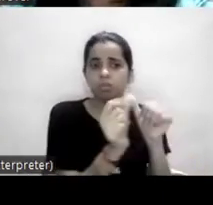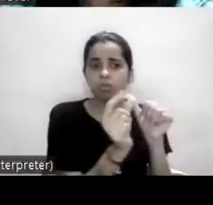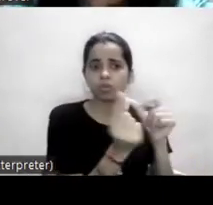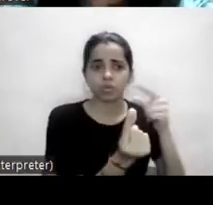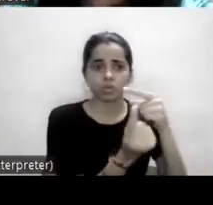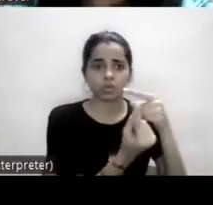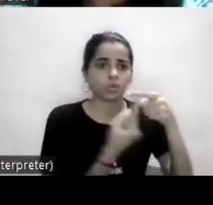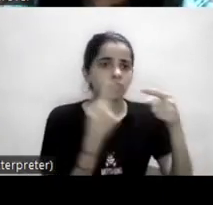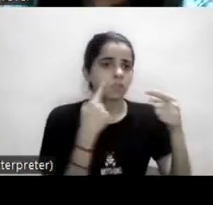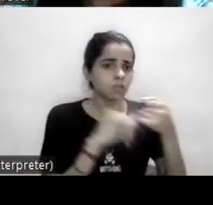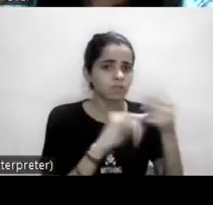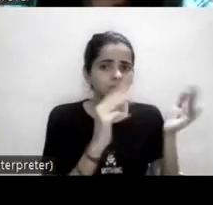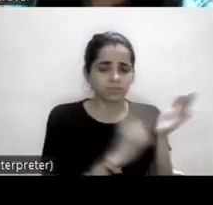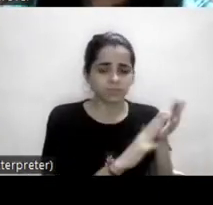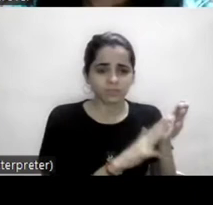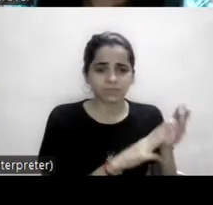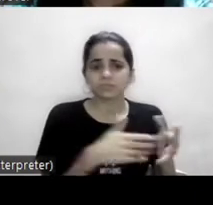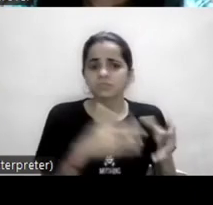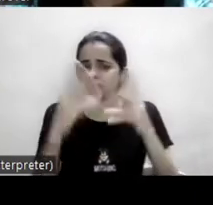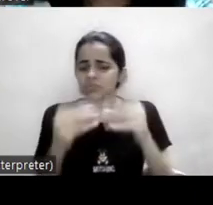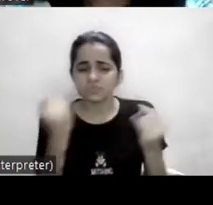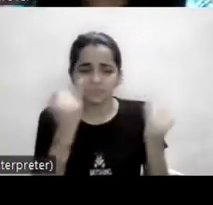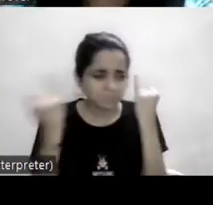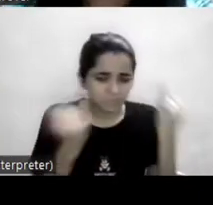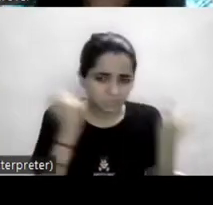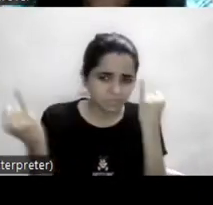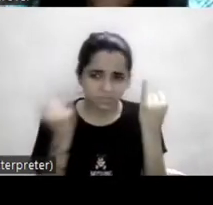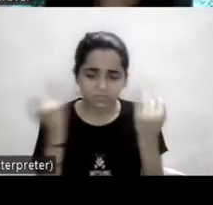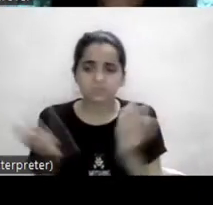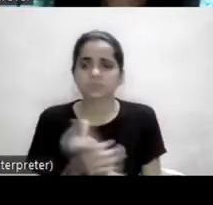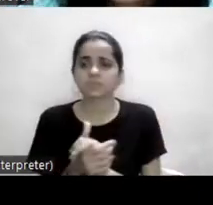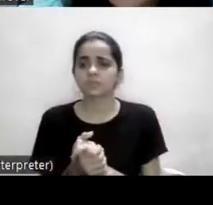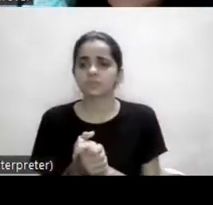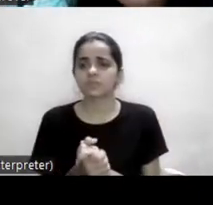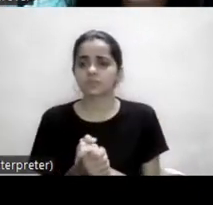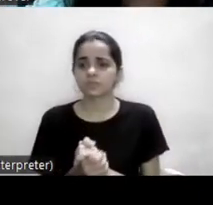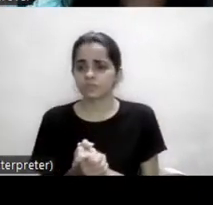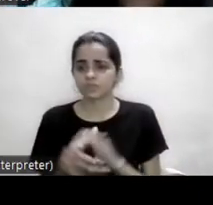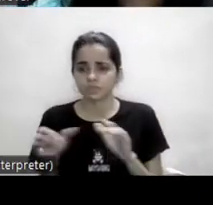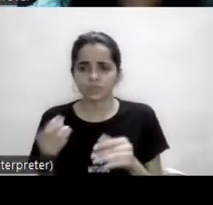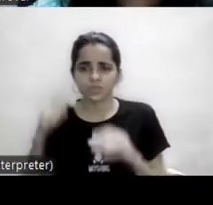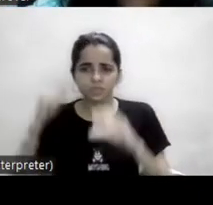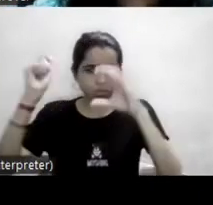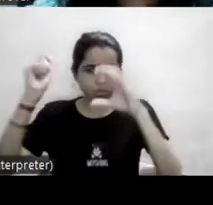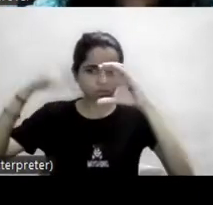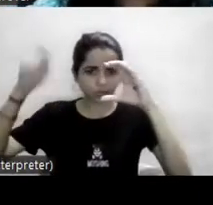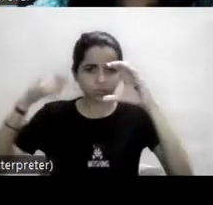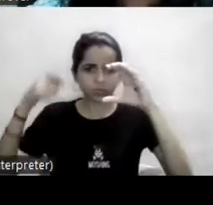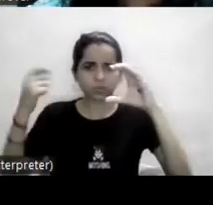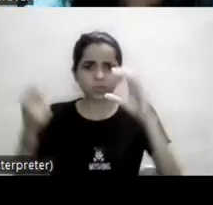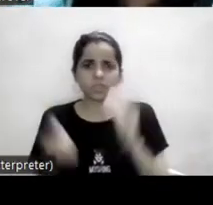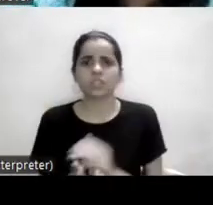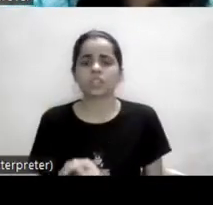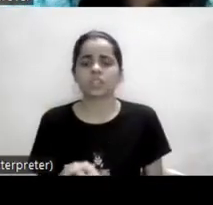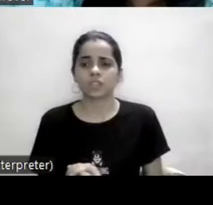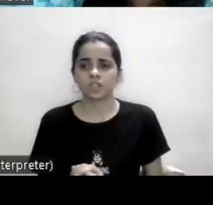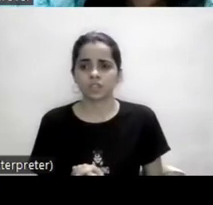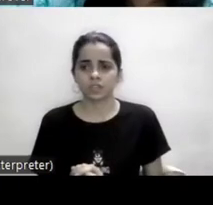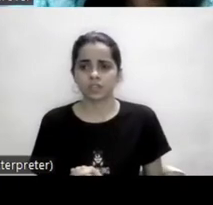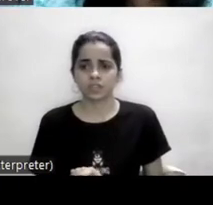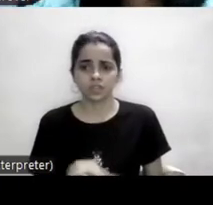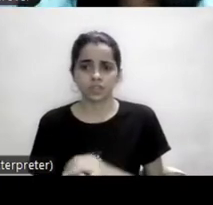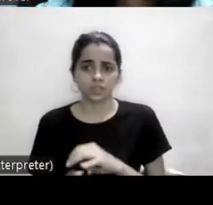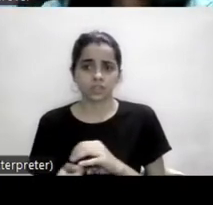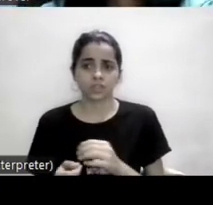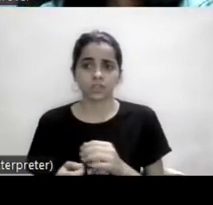cure it. And this is something that we will see in the films also. And there's a lot of